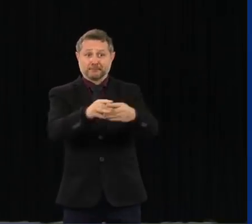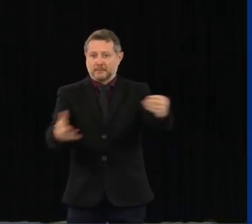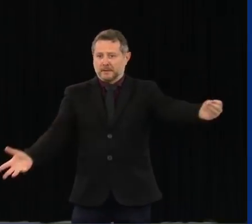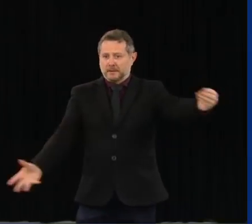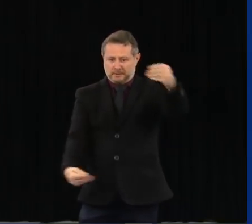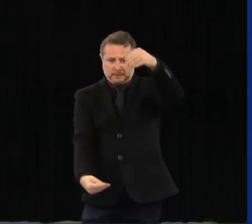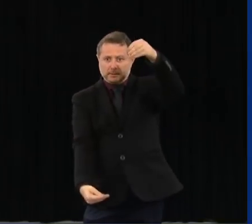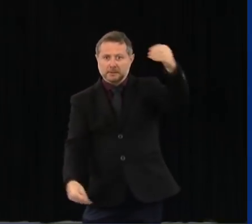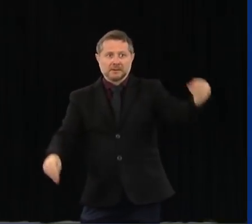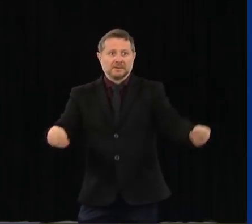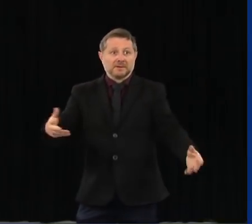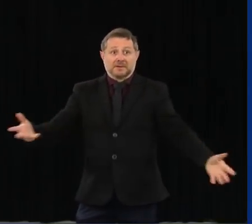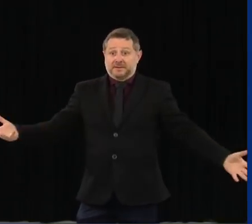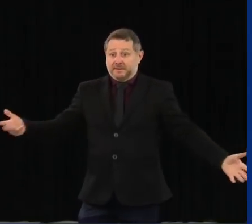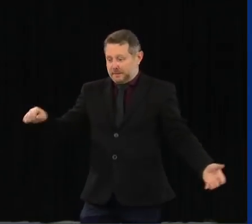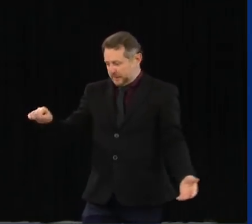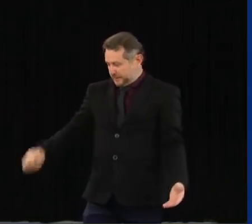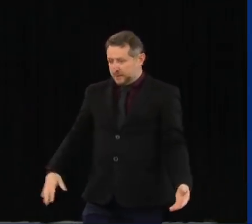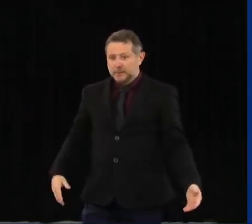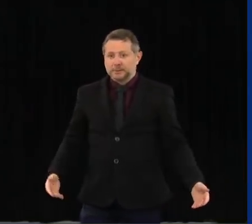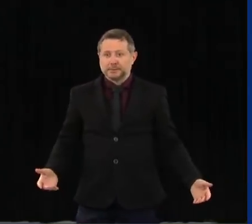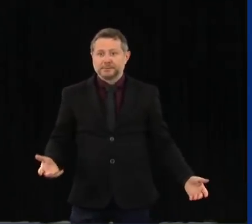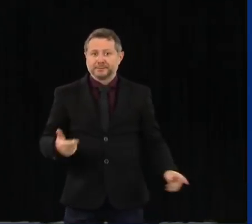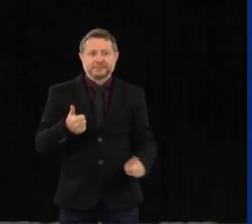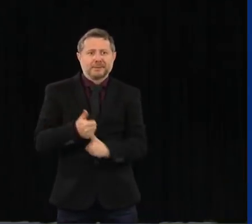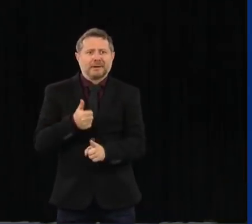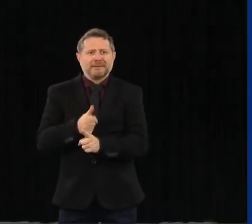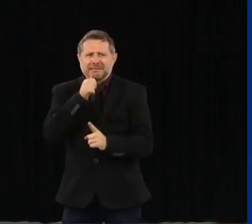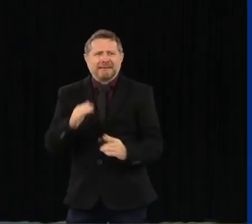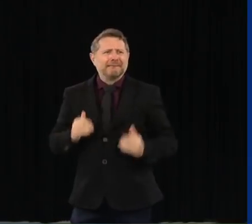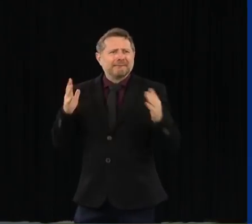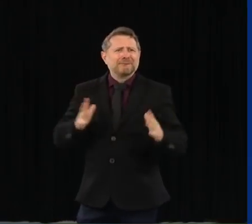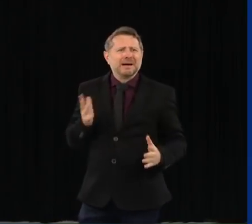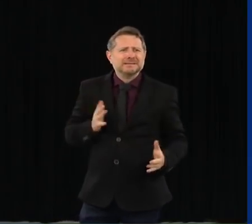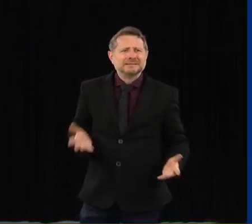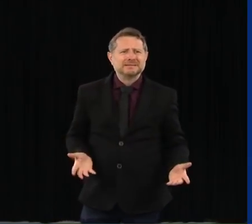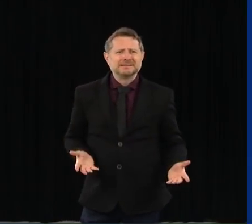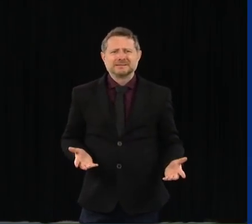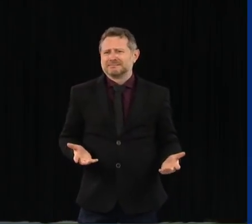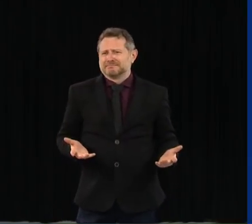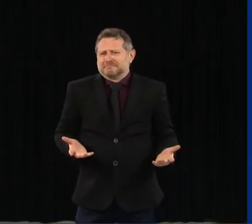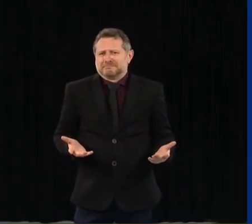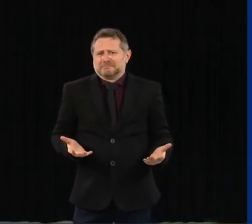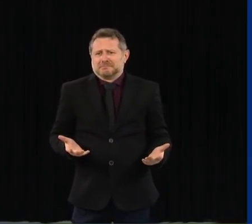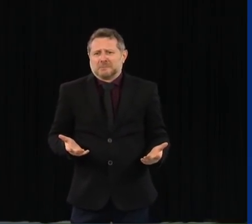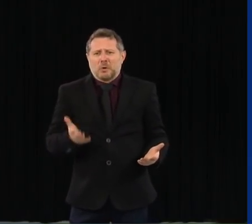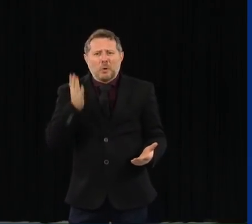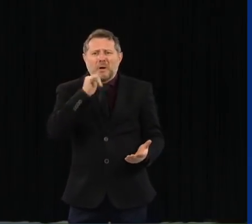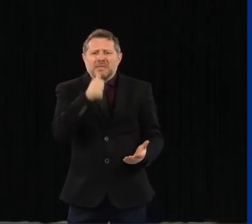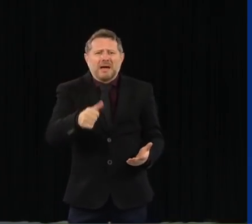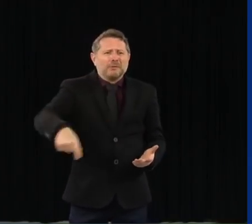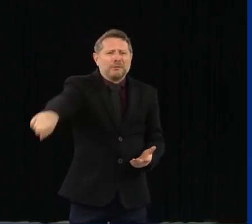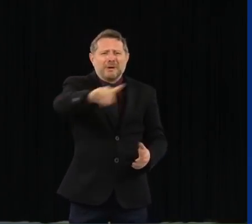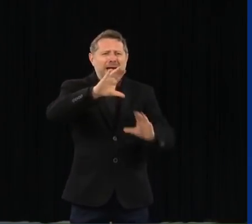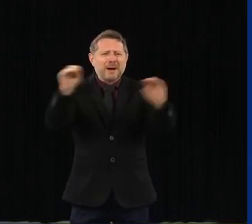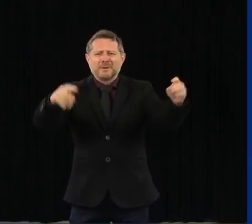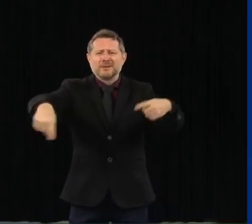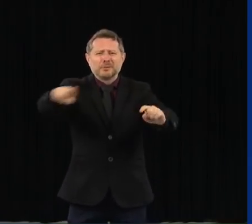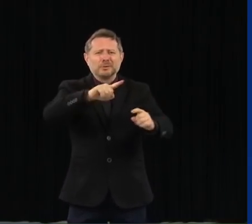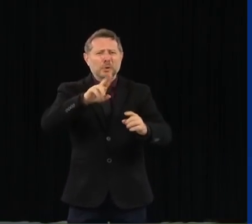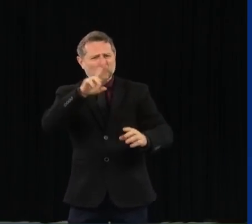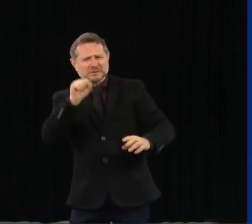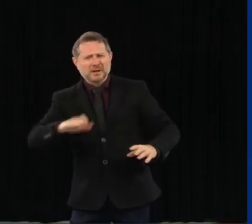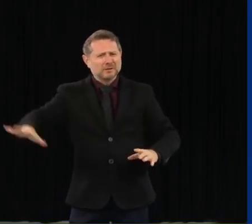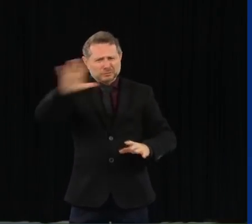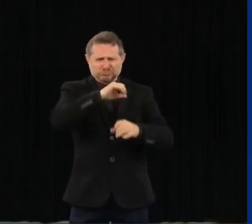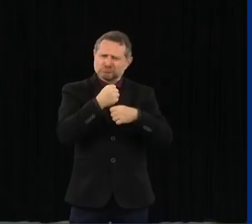nothing sophisticated about the material. It can't be that companies in this country and in this